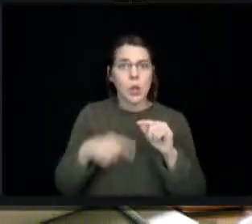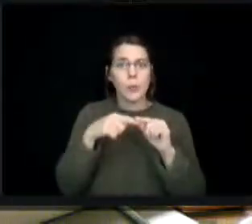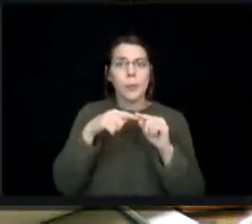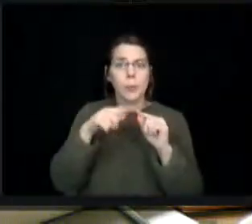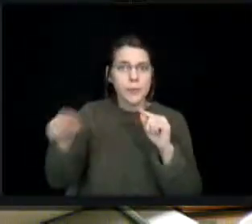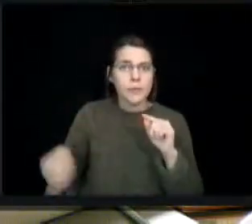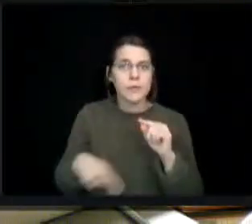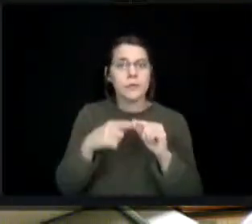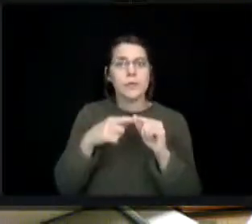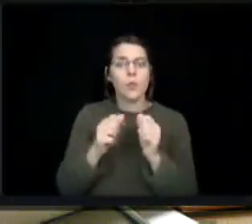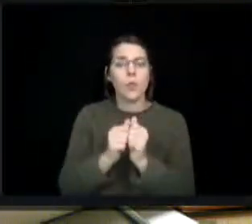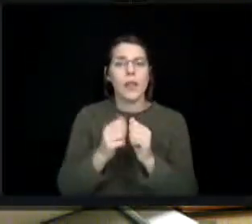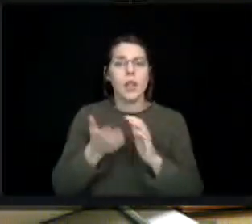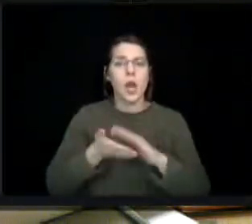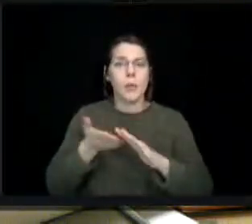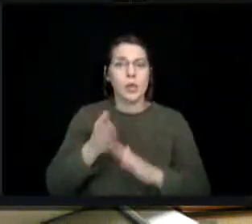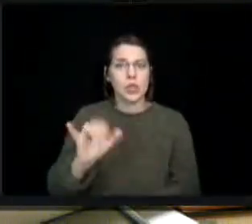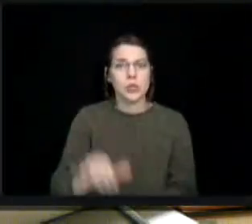well.